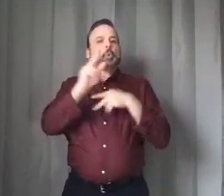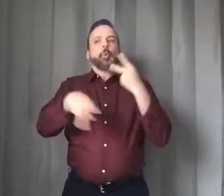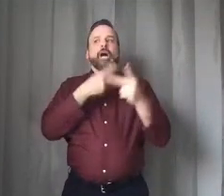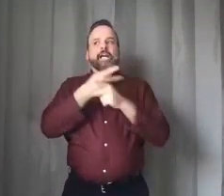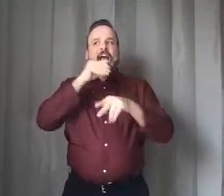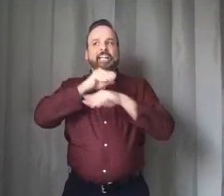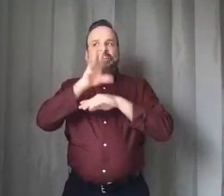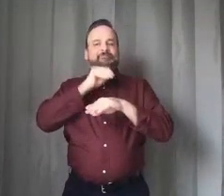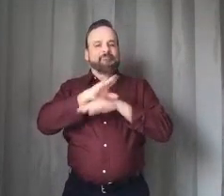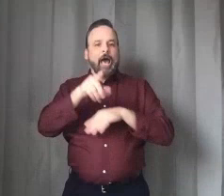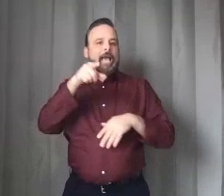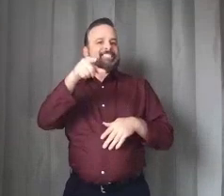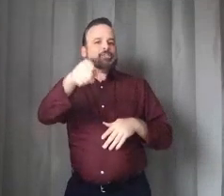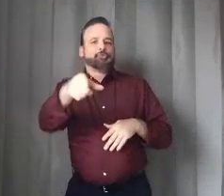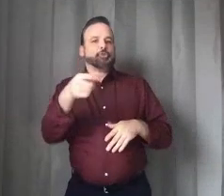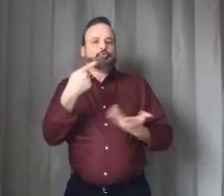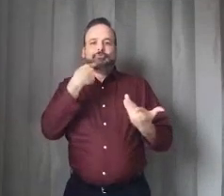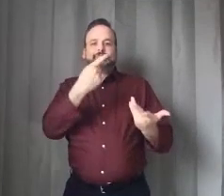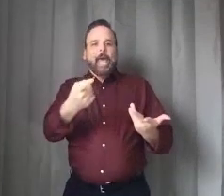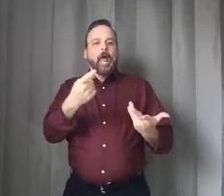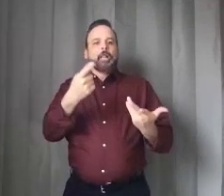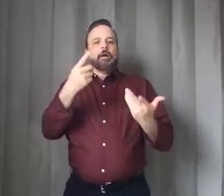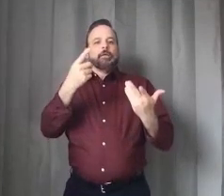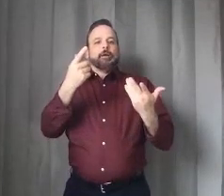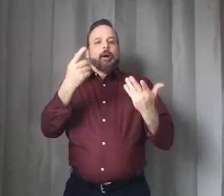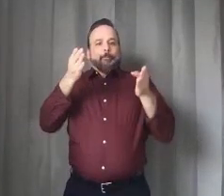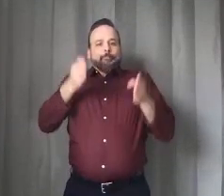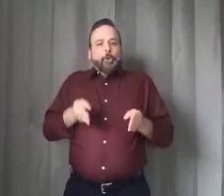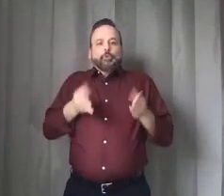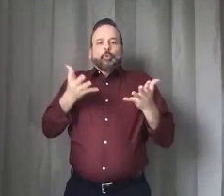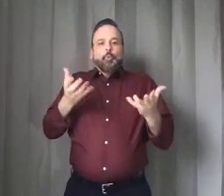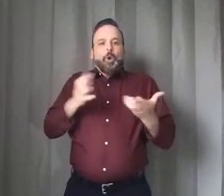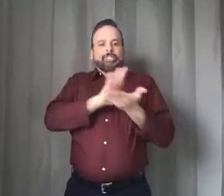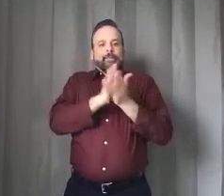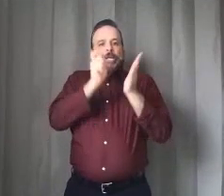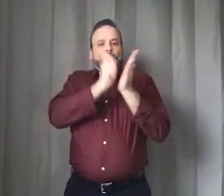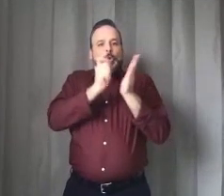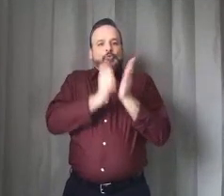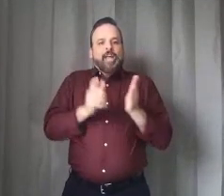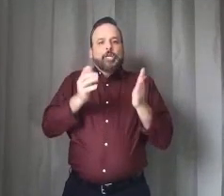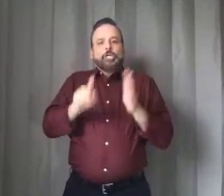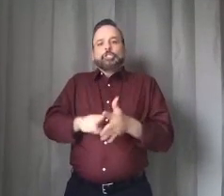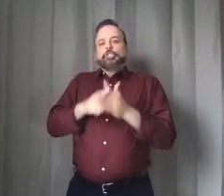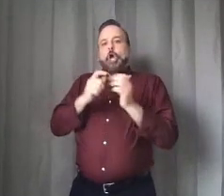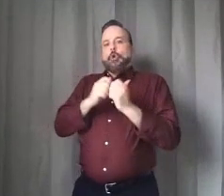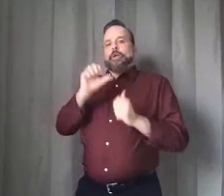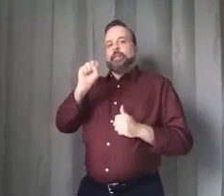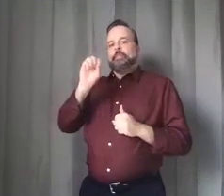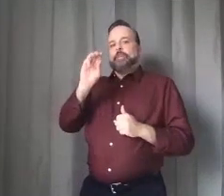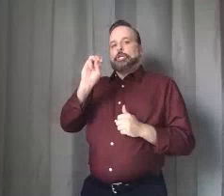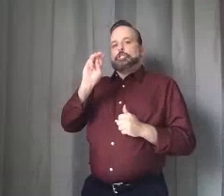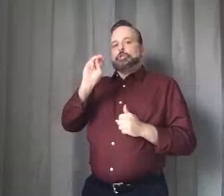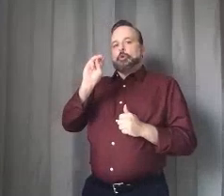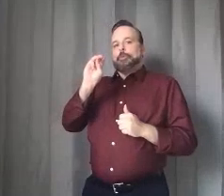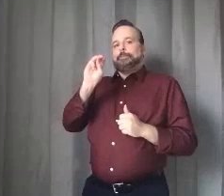to an aspiring writer? We can just start with Somaiya and go around the room.